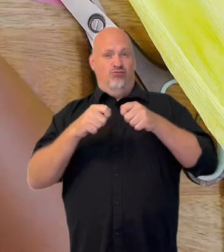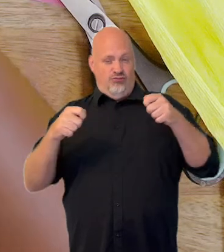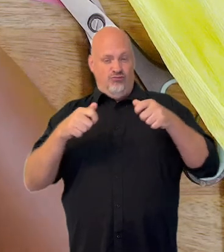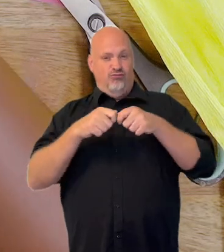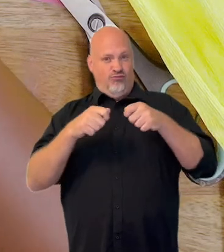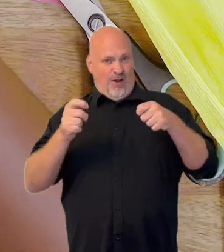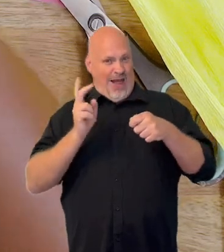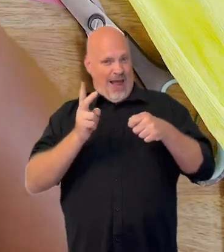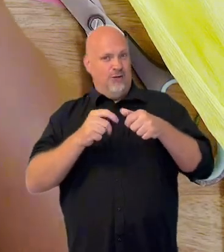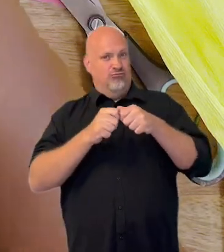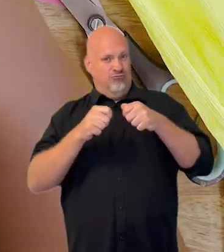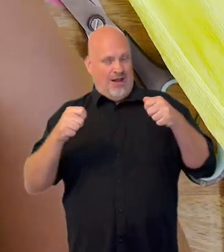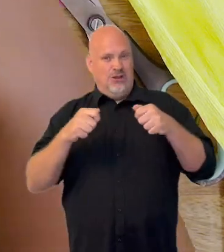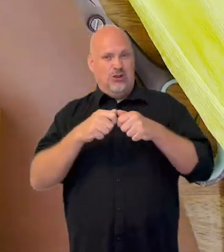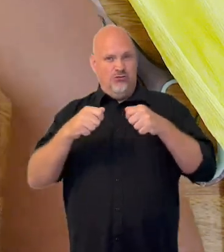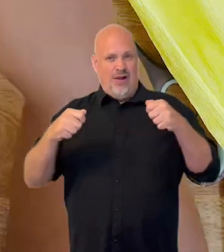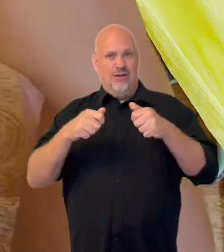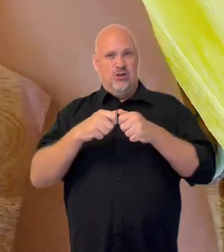this time,